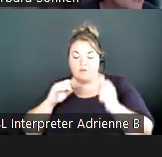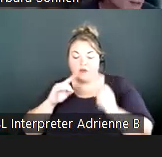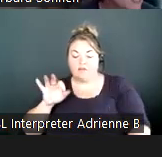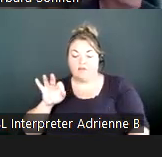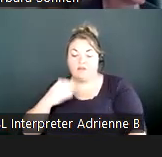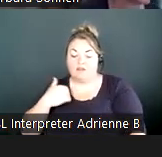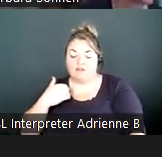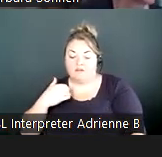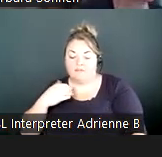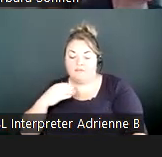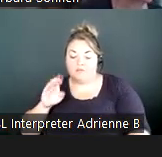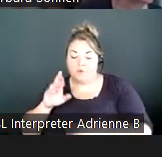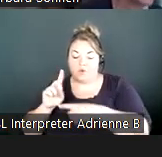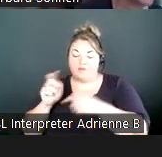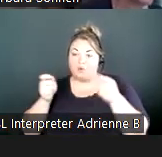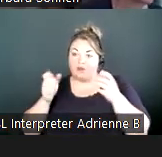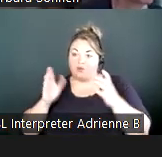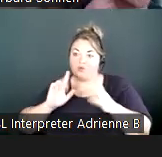to delegate to